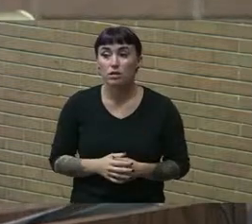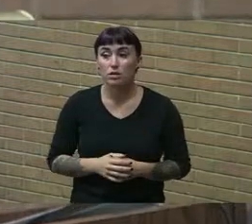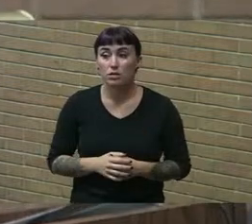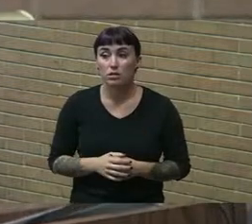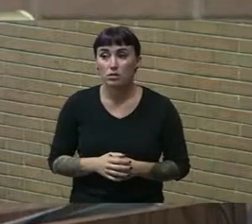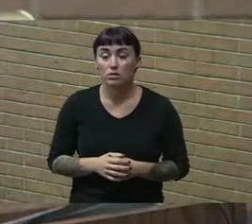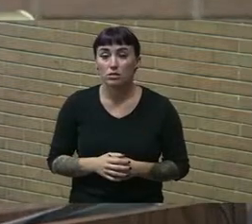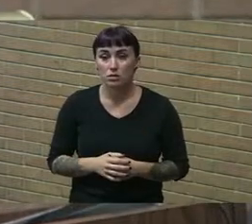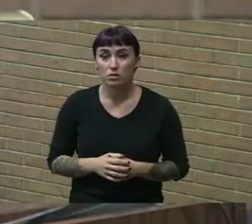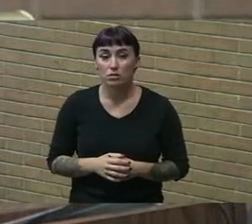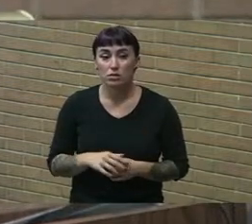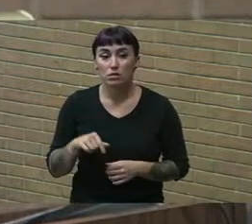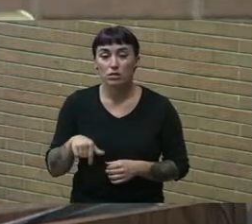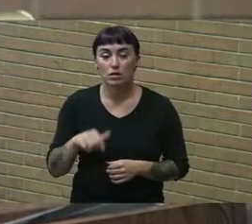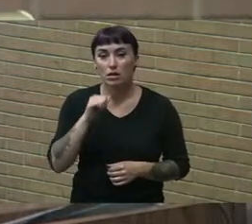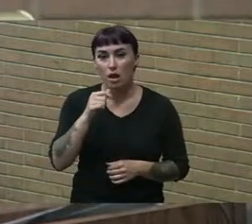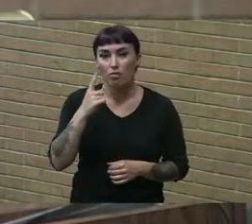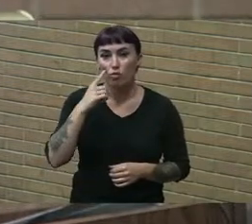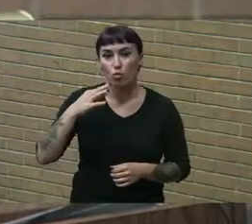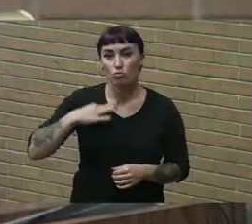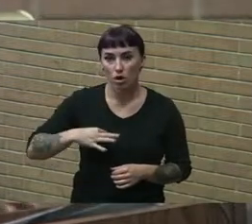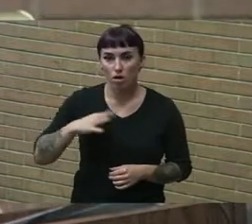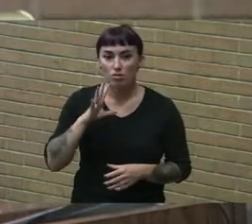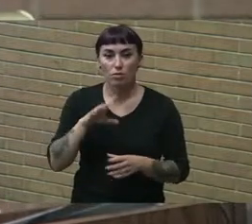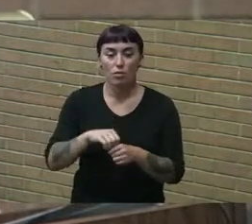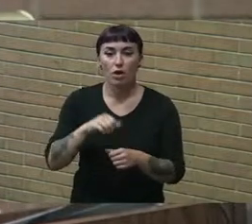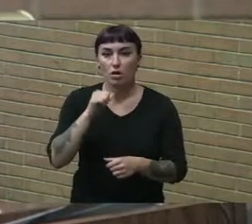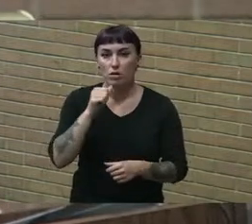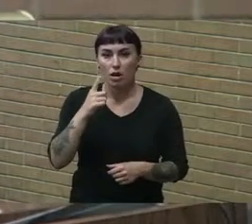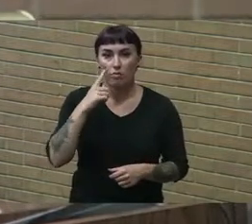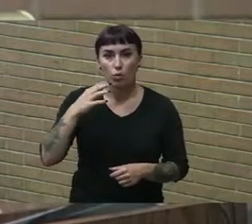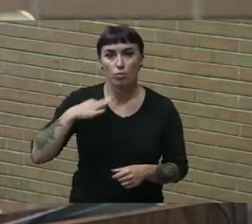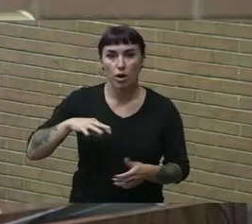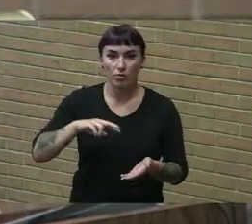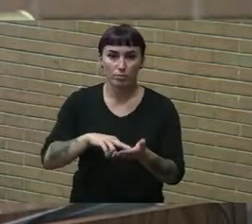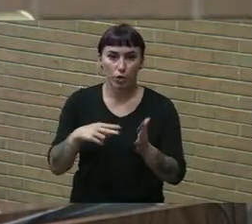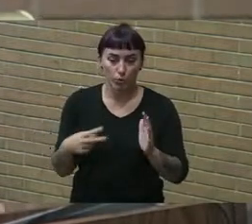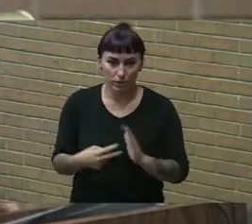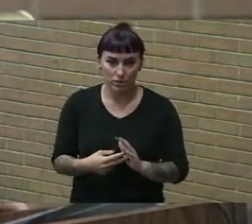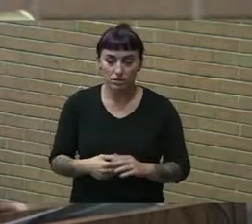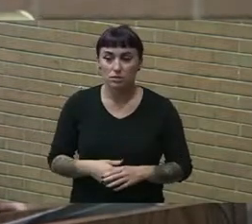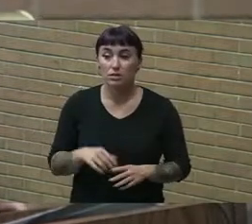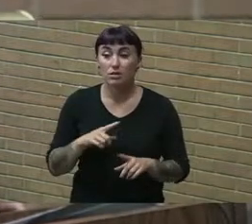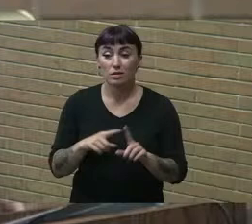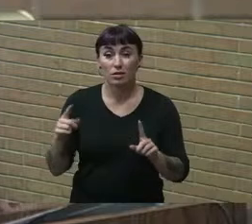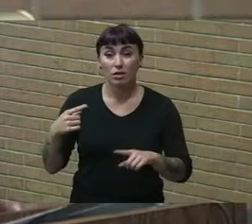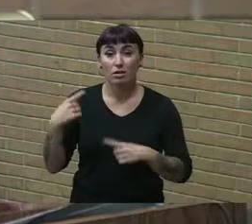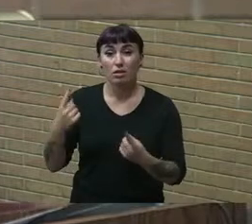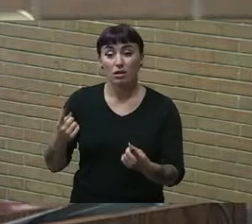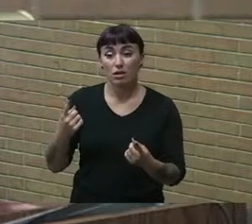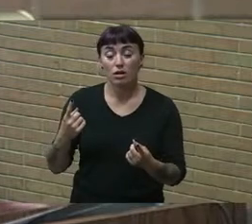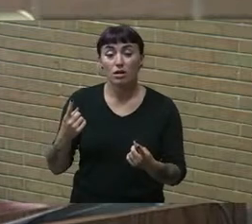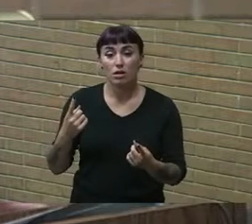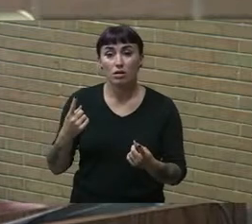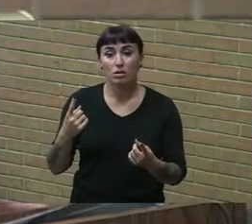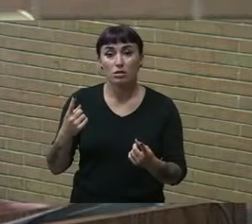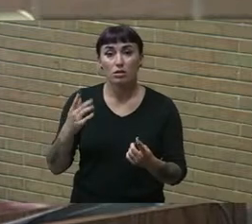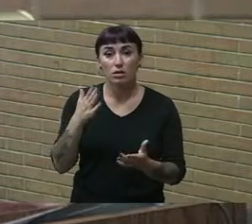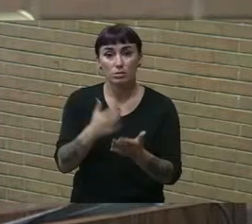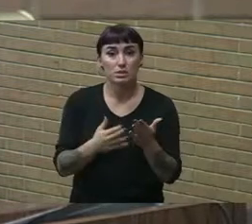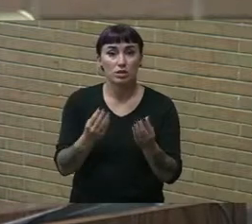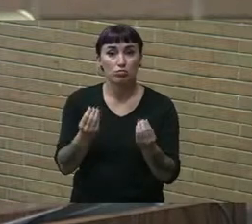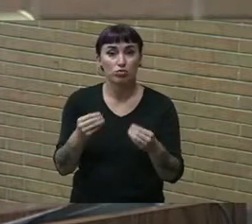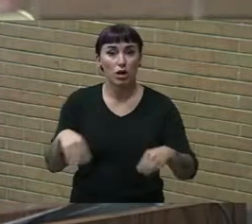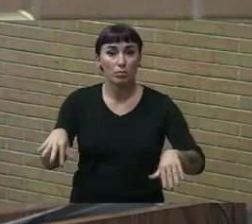this is a not-for-profit. It's part of the not-for-profit purpose. But since we were taking essentially a piece of